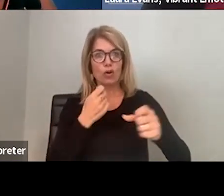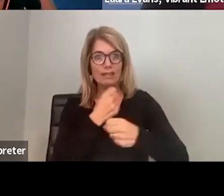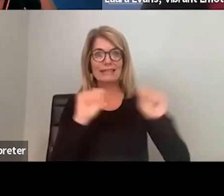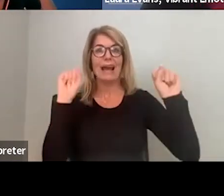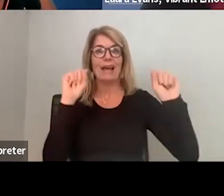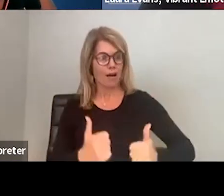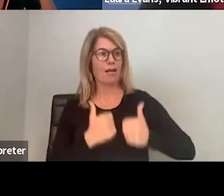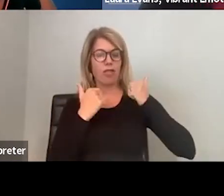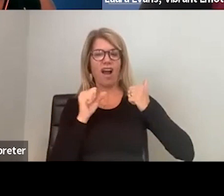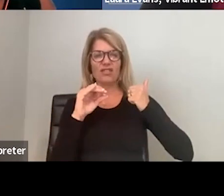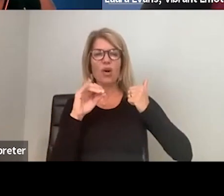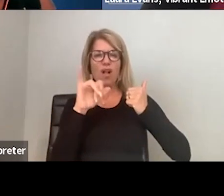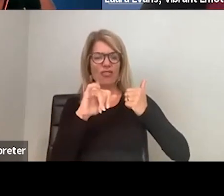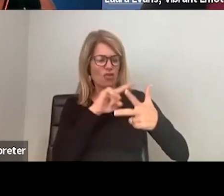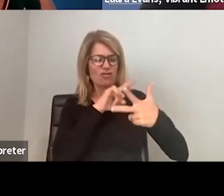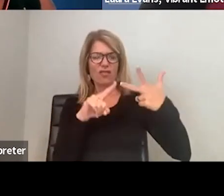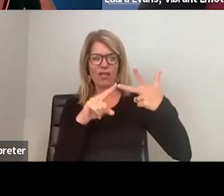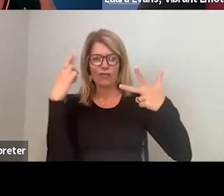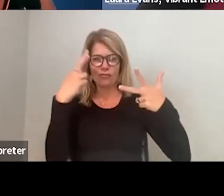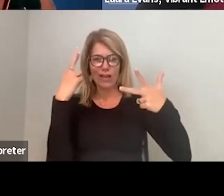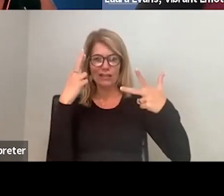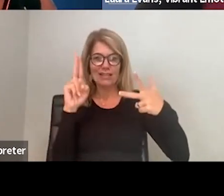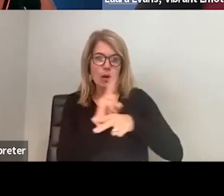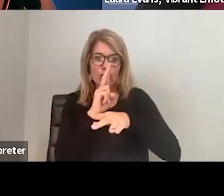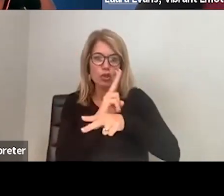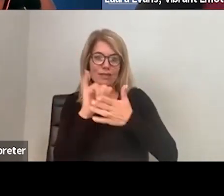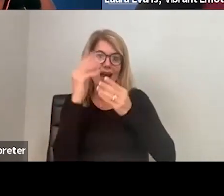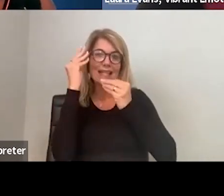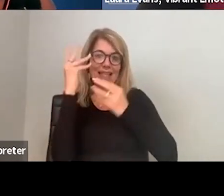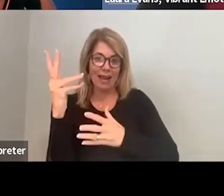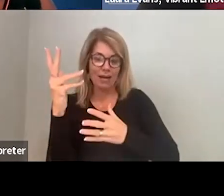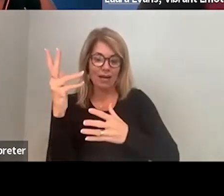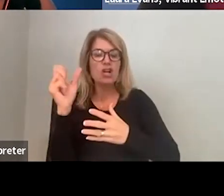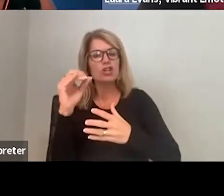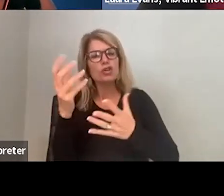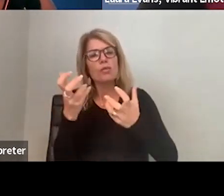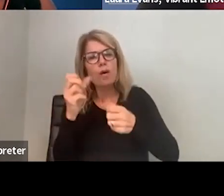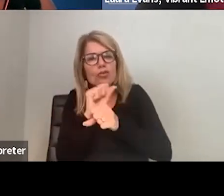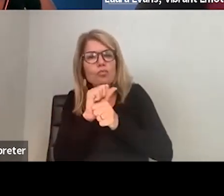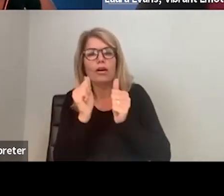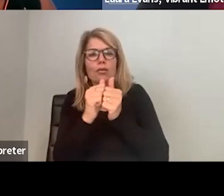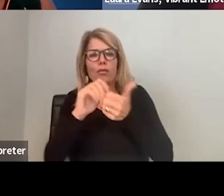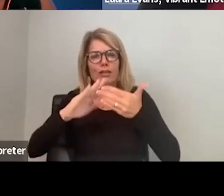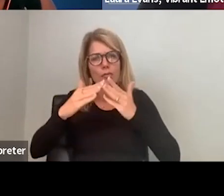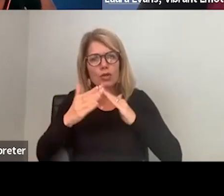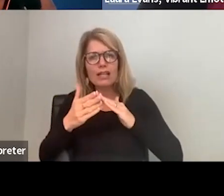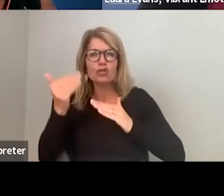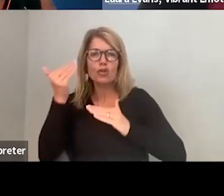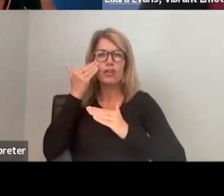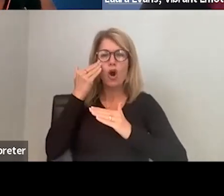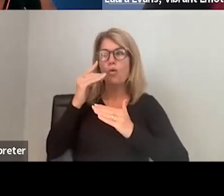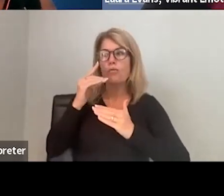those are the three reasons why we do use data, but certainly there is that perception, and we want to work with communities so that they know what is